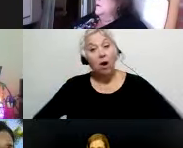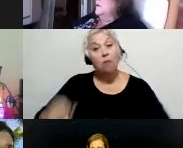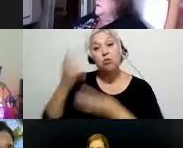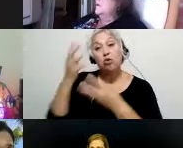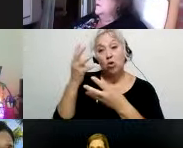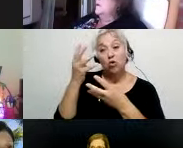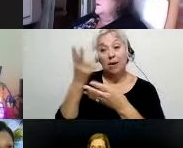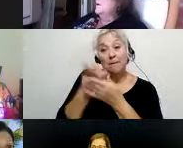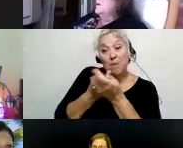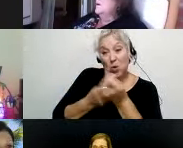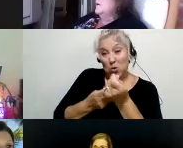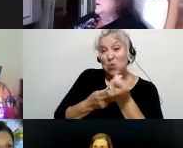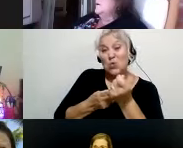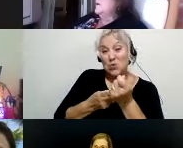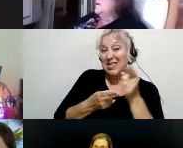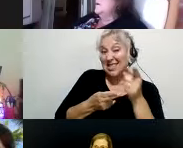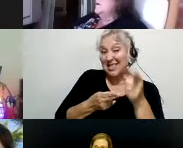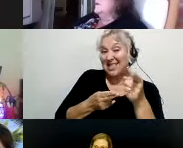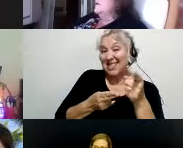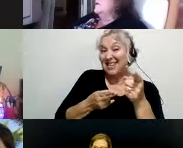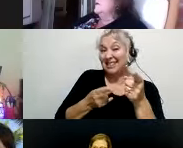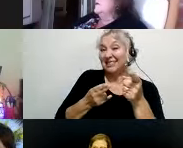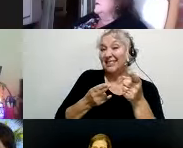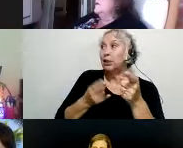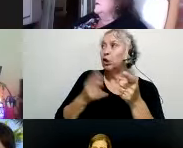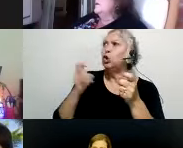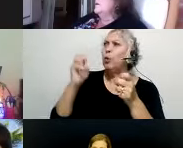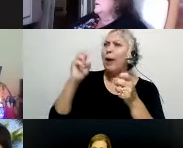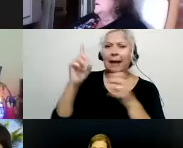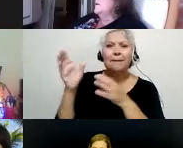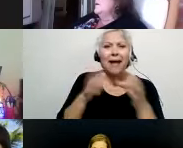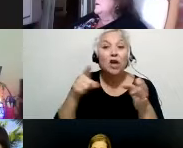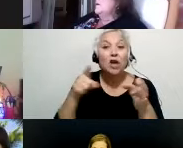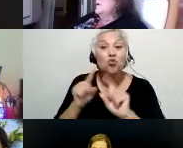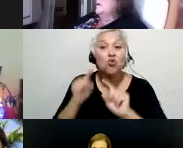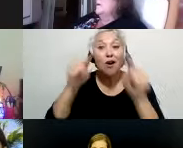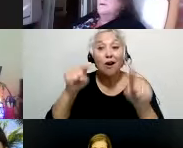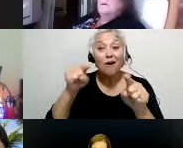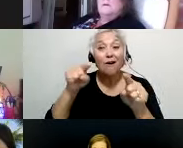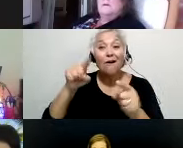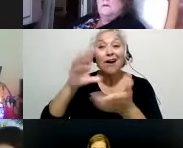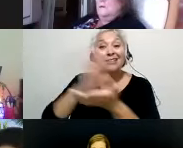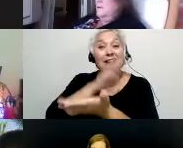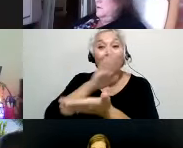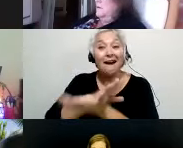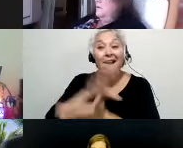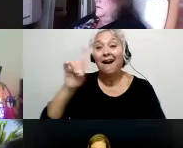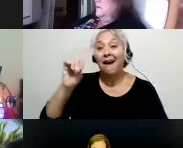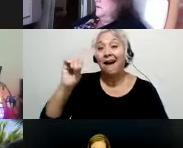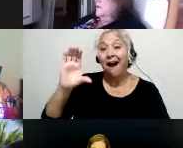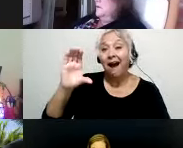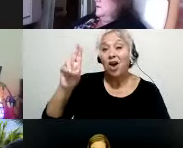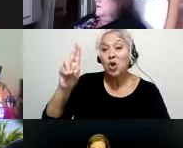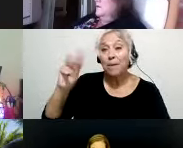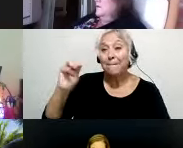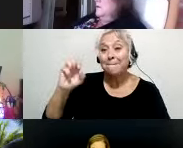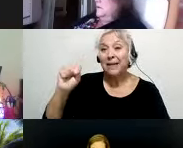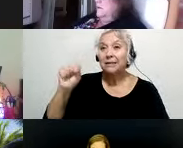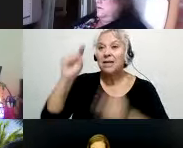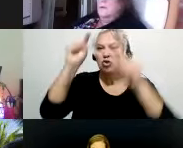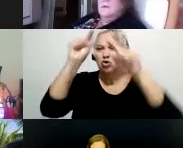both of those webinars to EdPlan, and if you go to the documents section, you scroll down